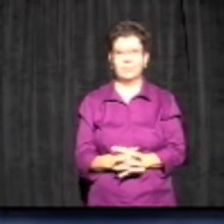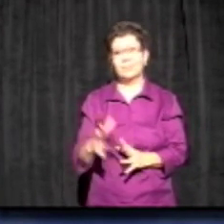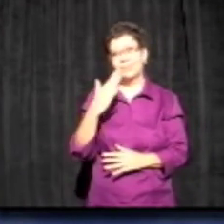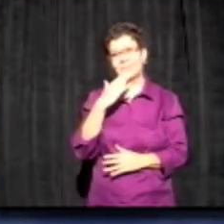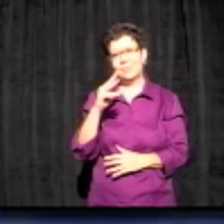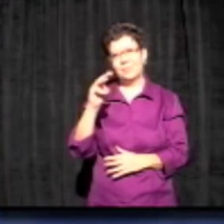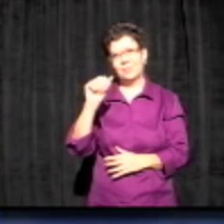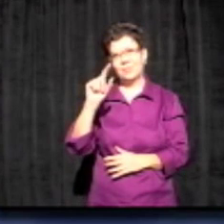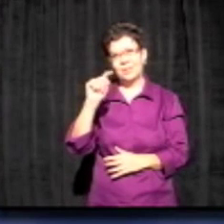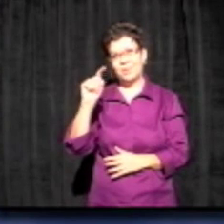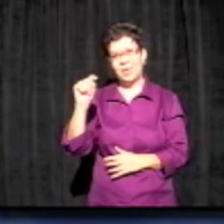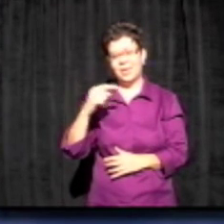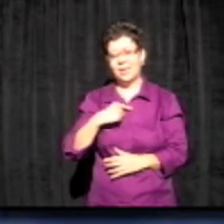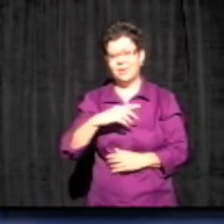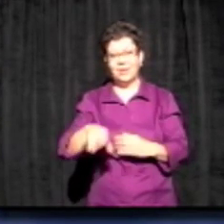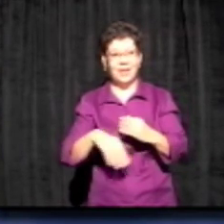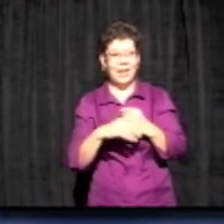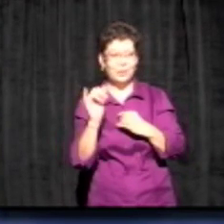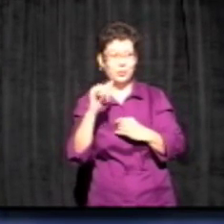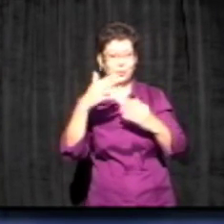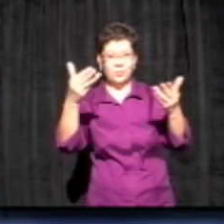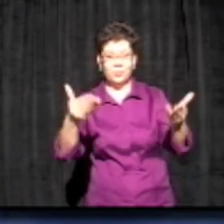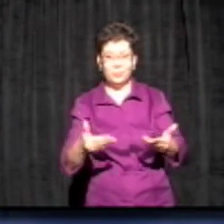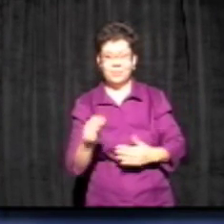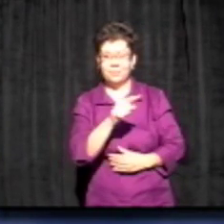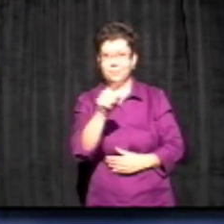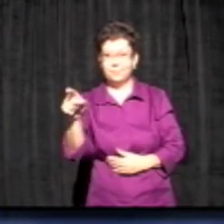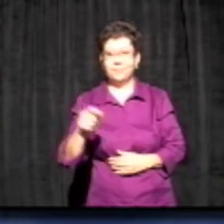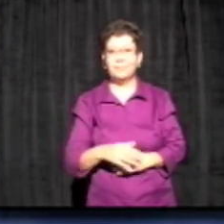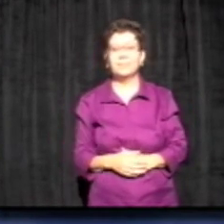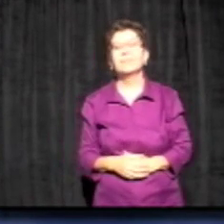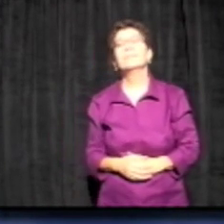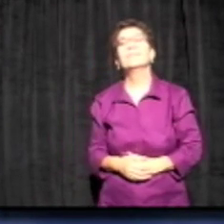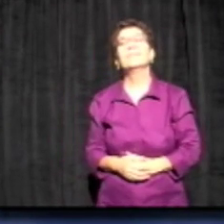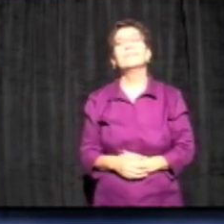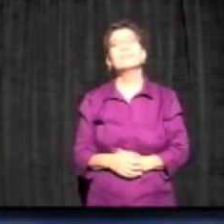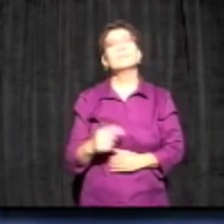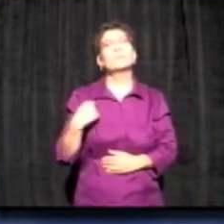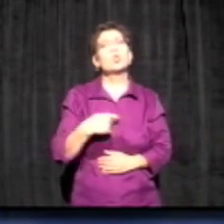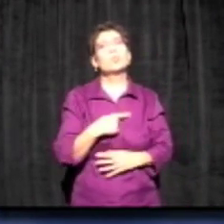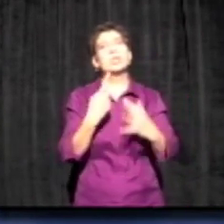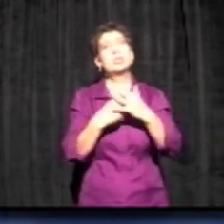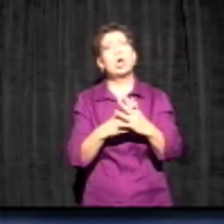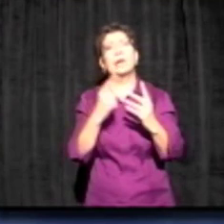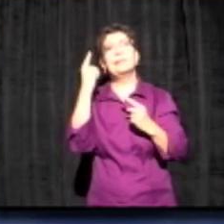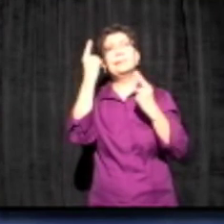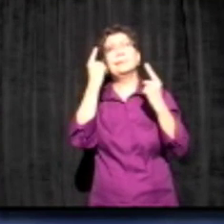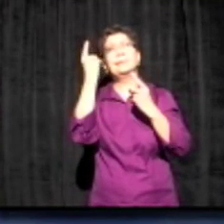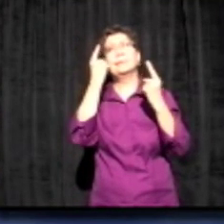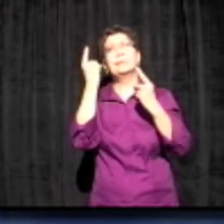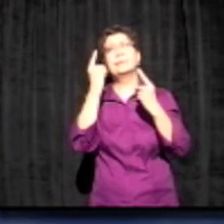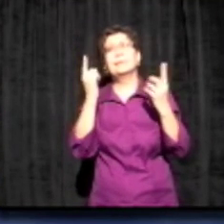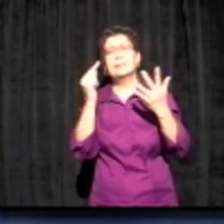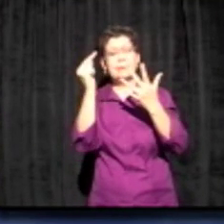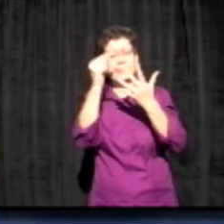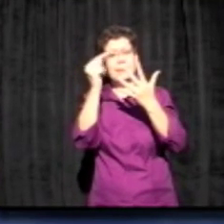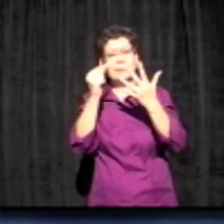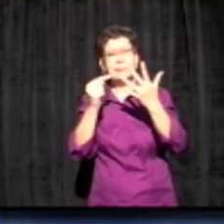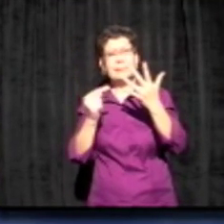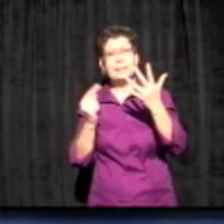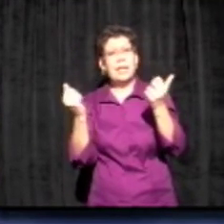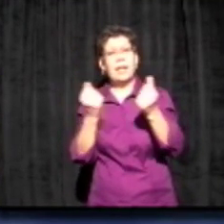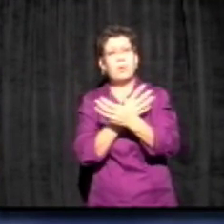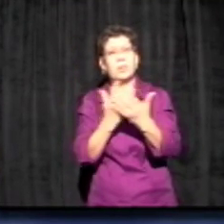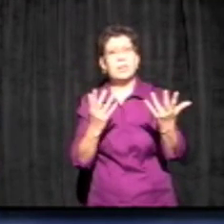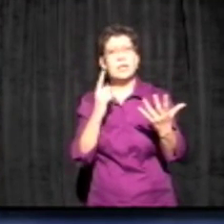Thank you, Matt. Let me add my welcome. When we started to think about the shopping, buying, and ownership